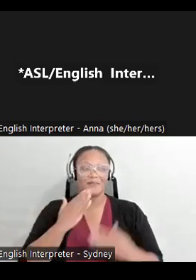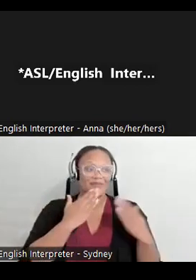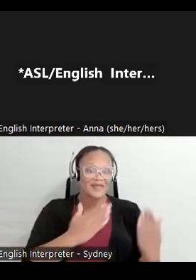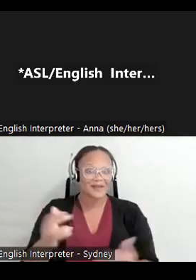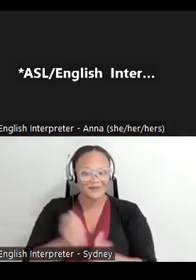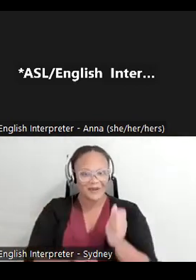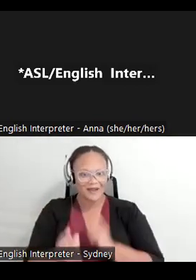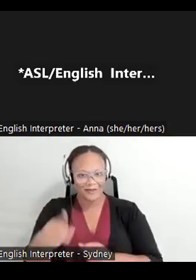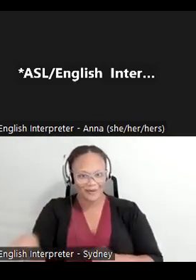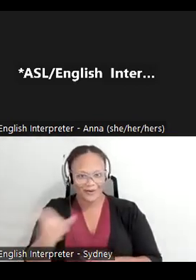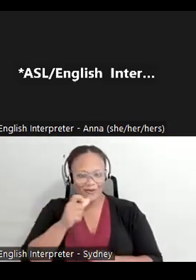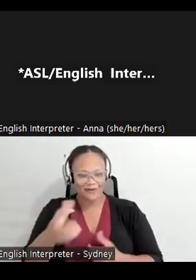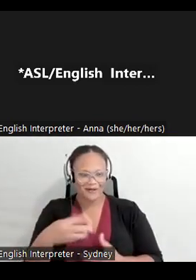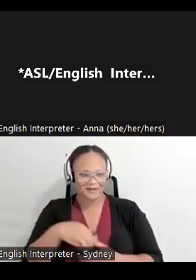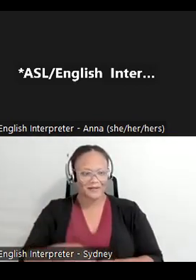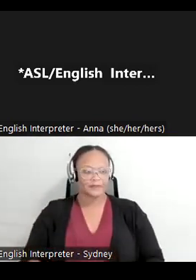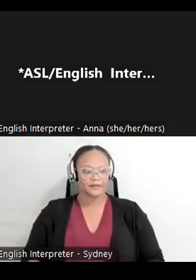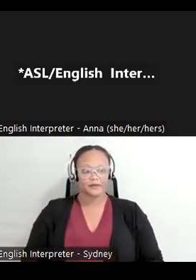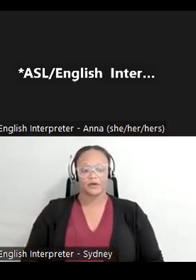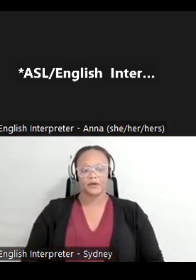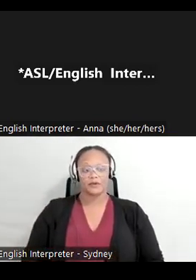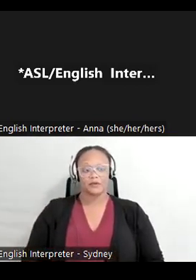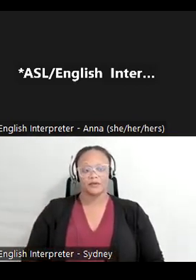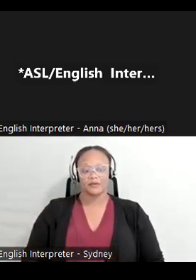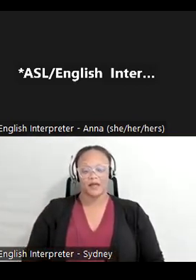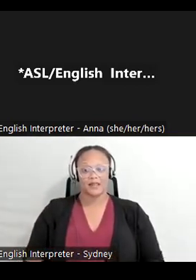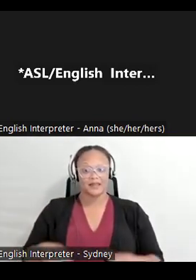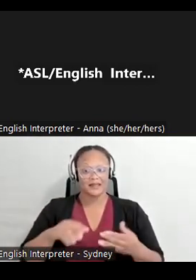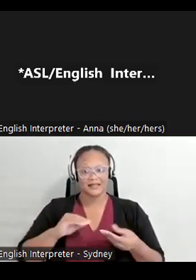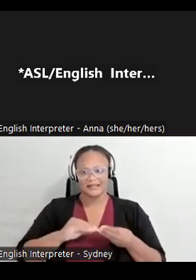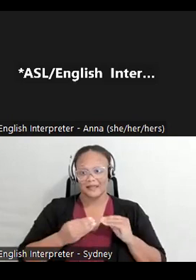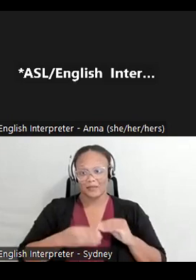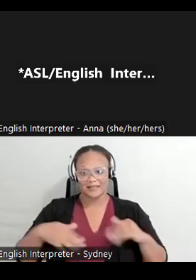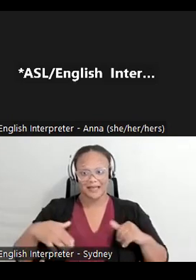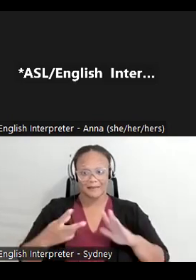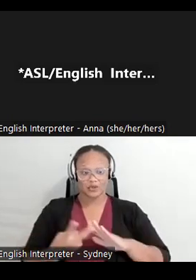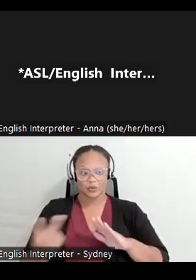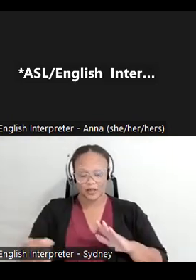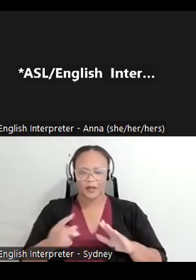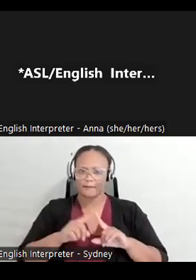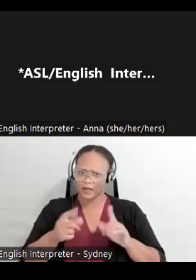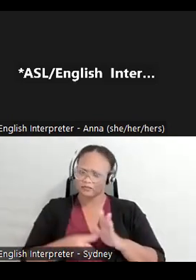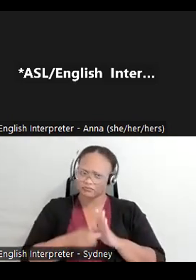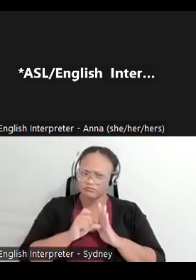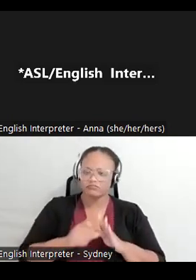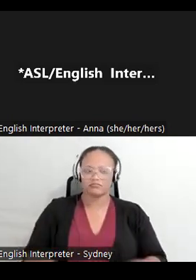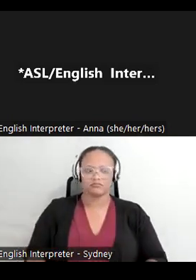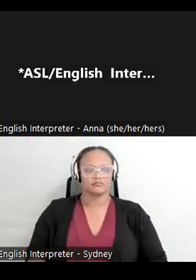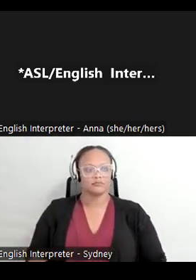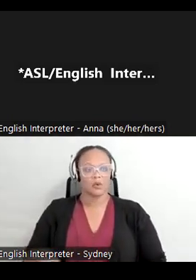been deduplicated yet, but it's still an impressive number. The $1,442